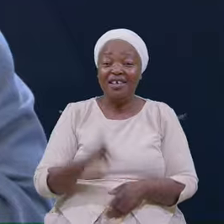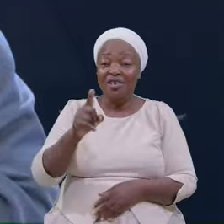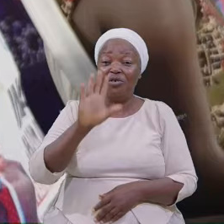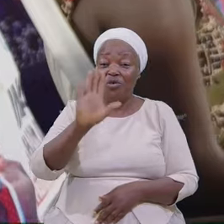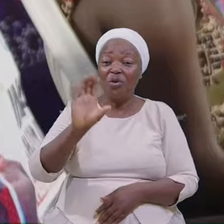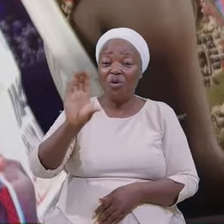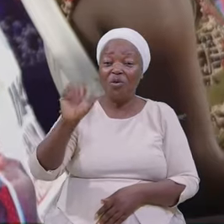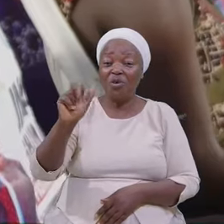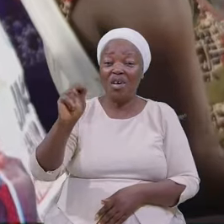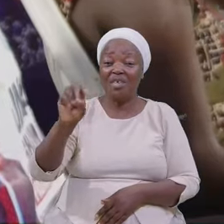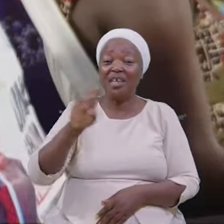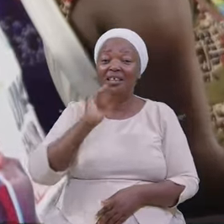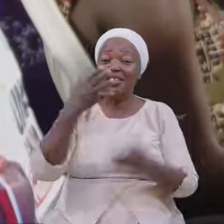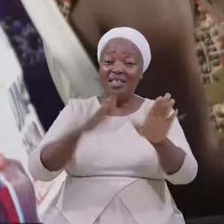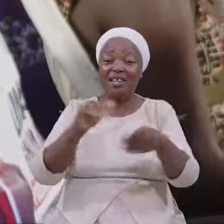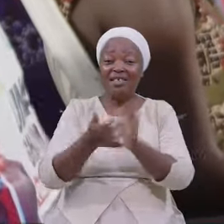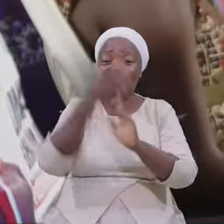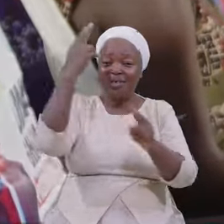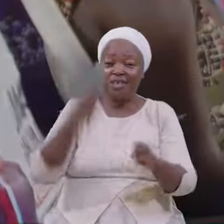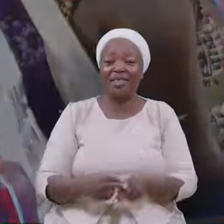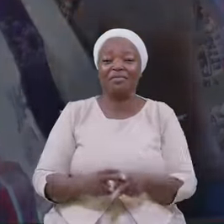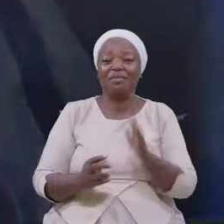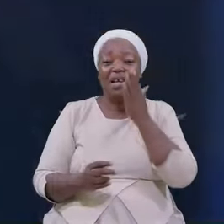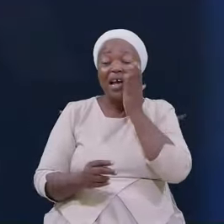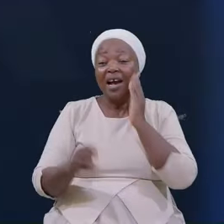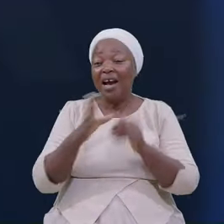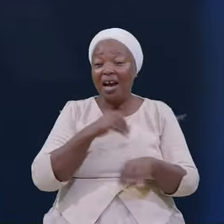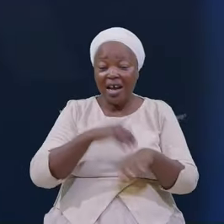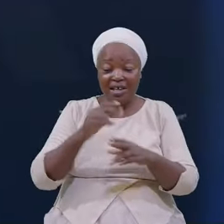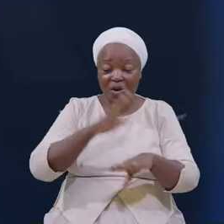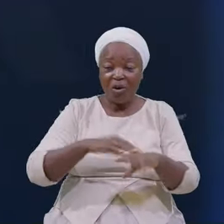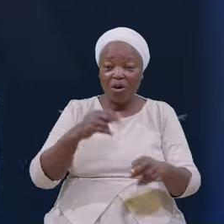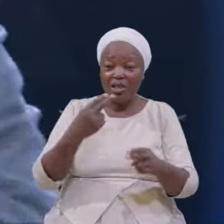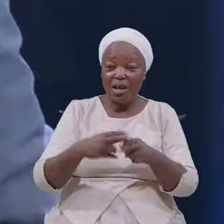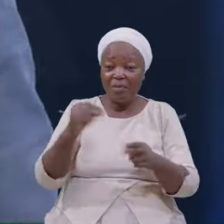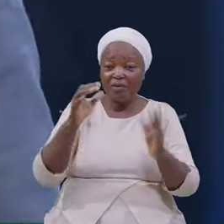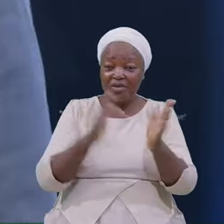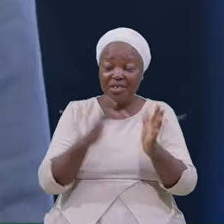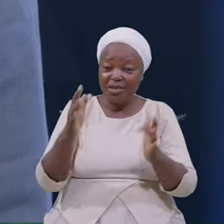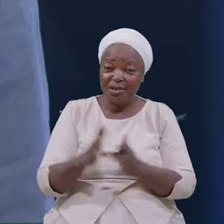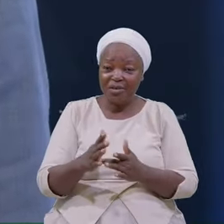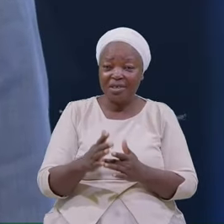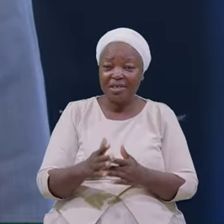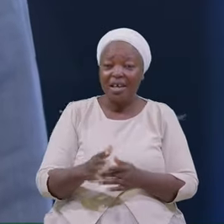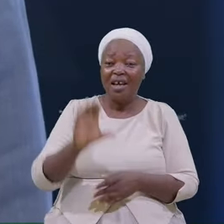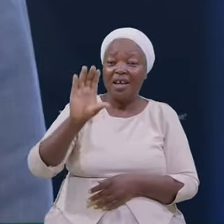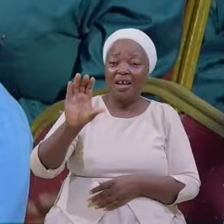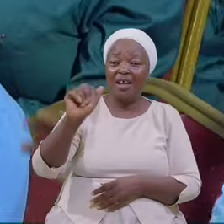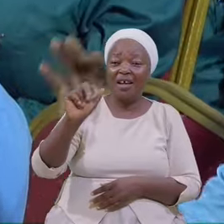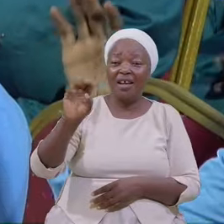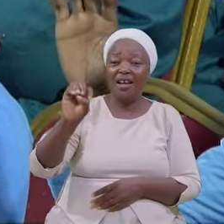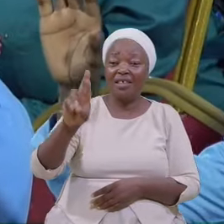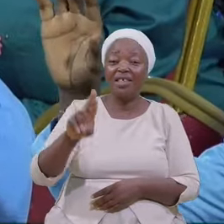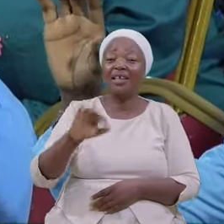is dead. Votre cancer est mort. At the mention of the name of Jesus, cancer gone. À